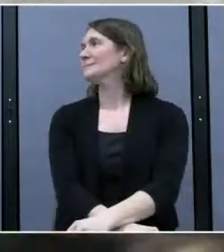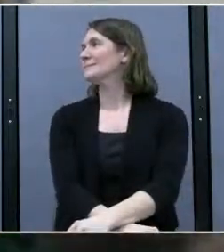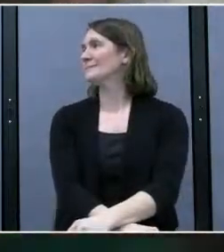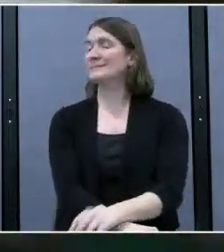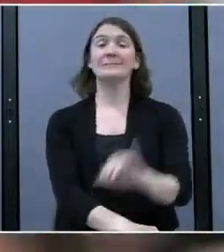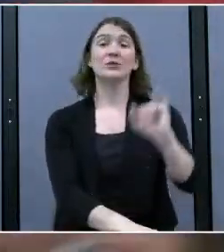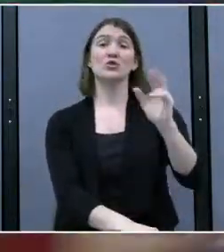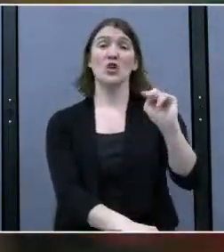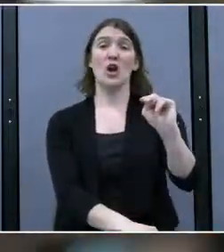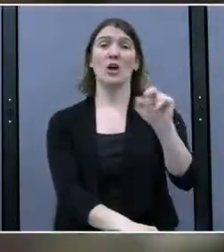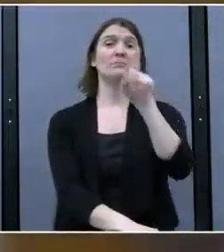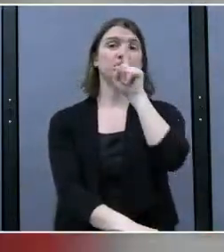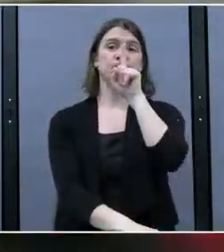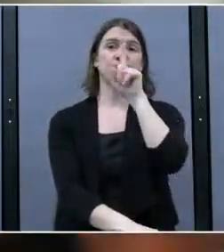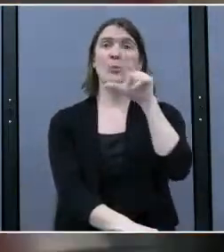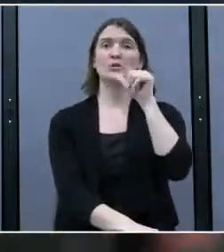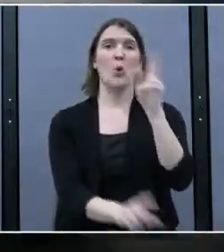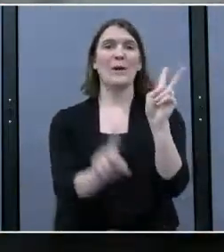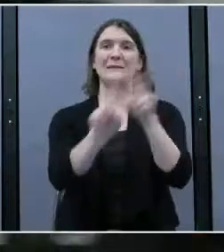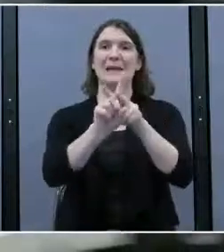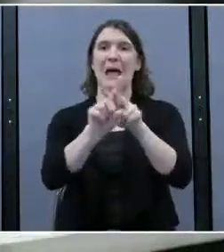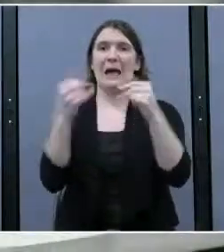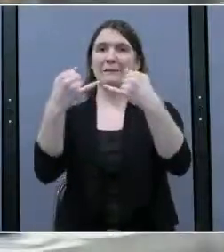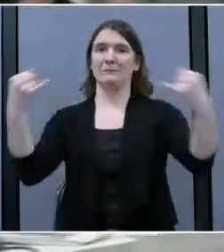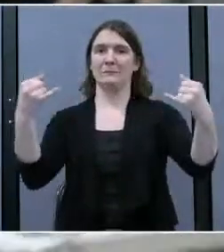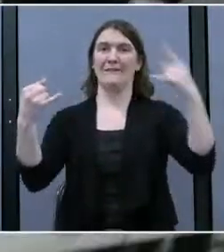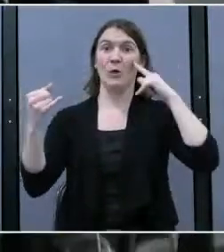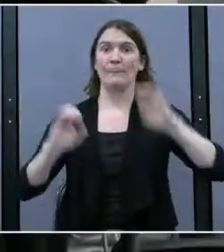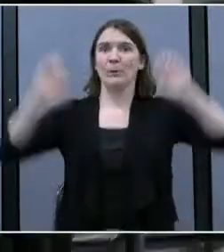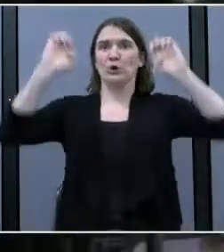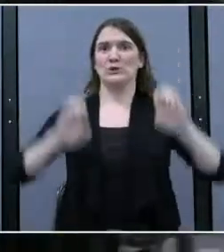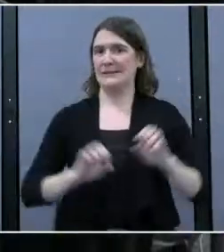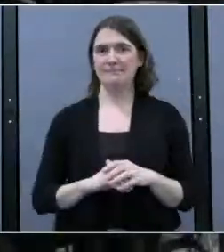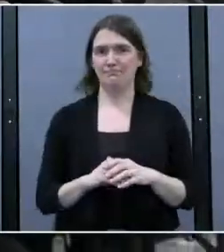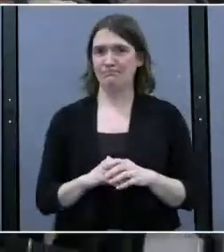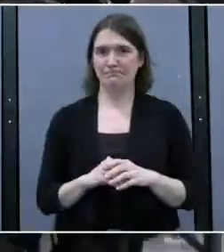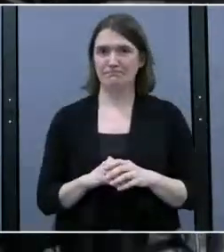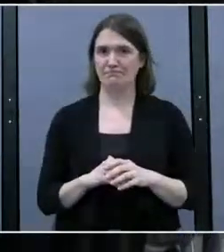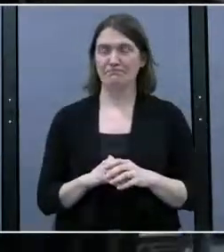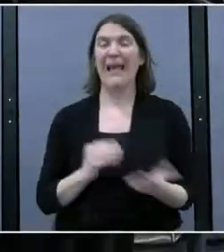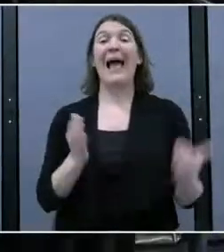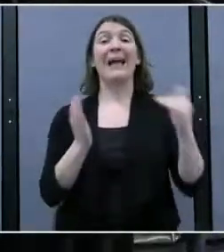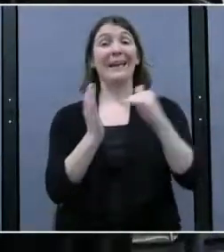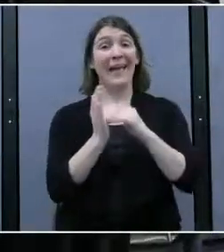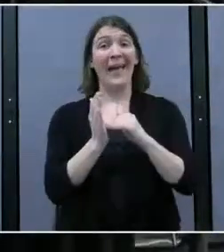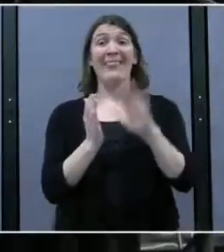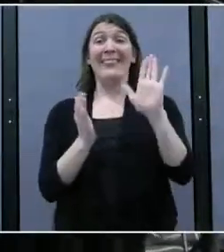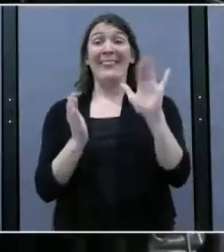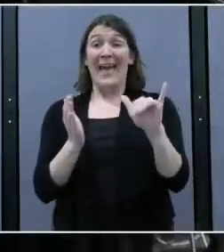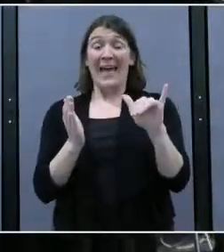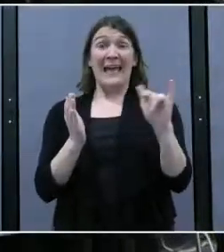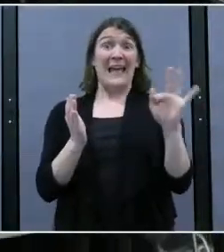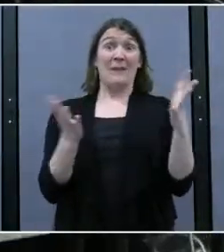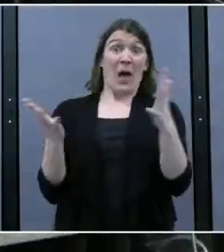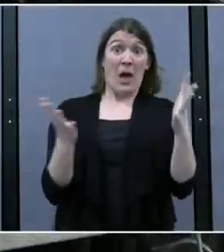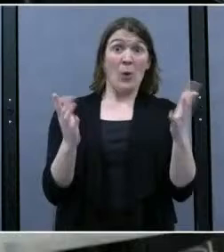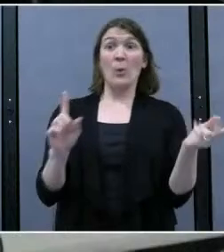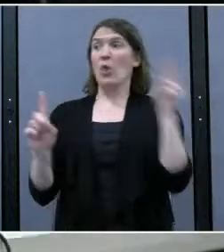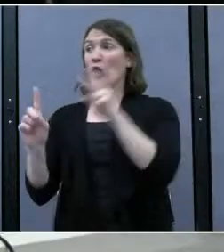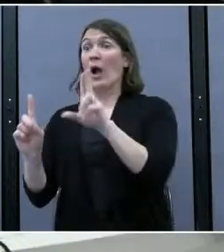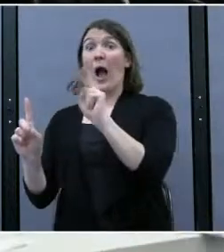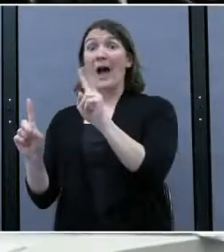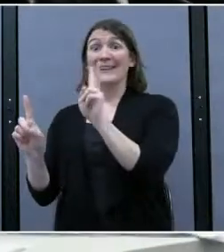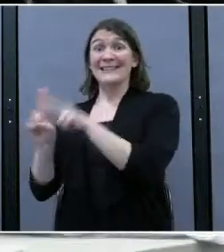We don't allocate money directly for an emergency. That would be, again, something that we would go to unassigned